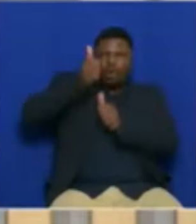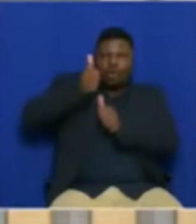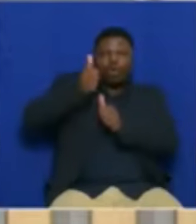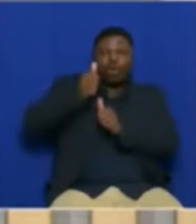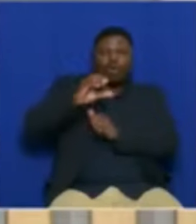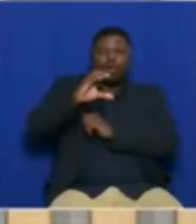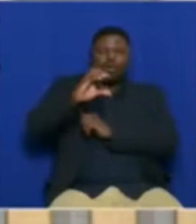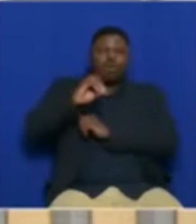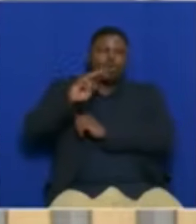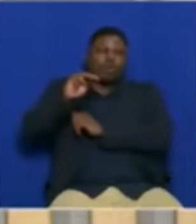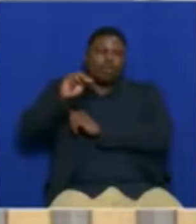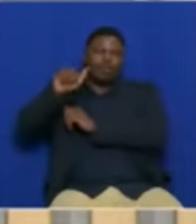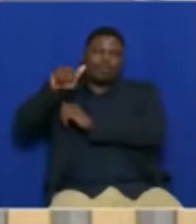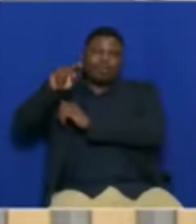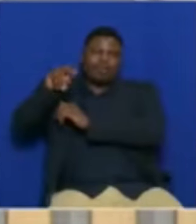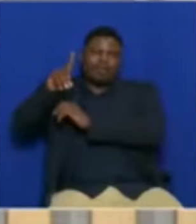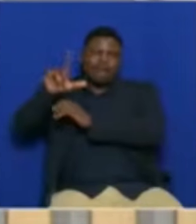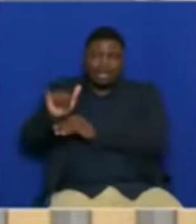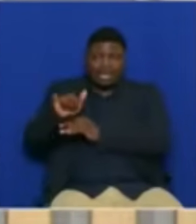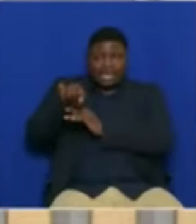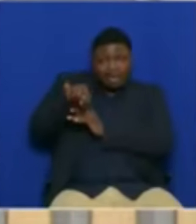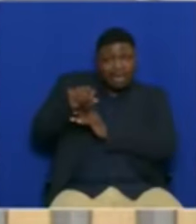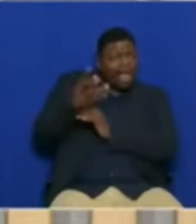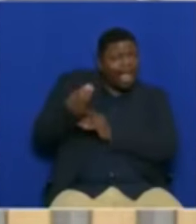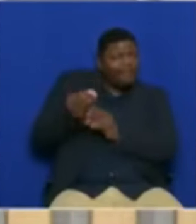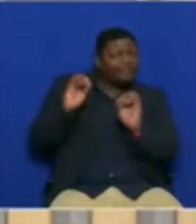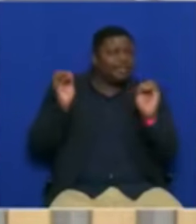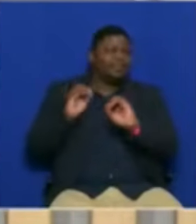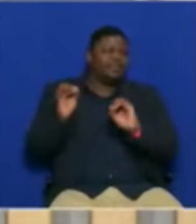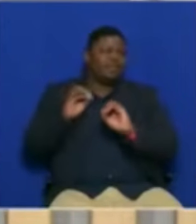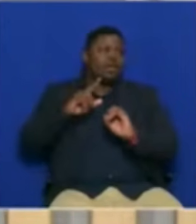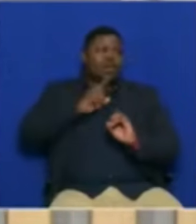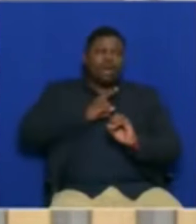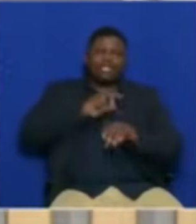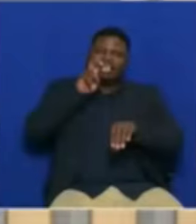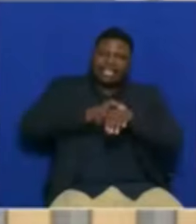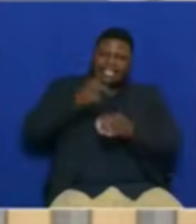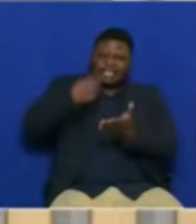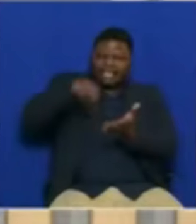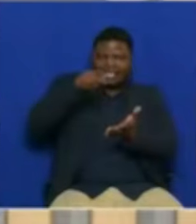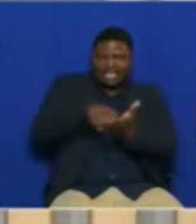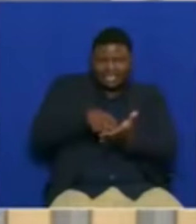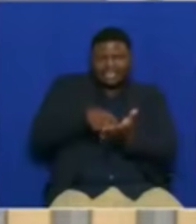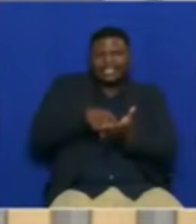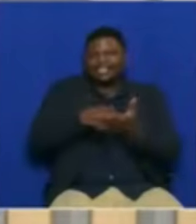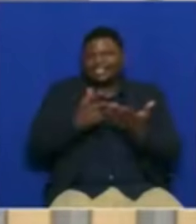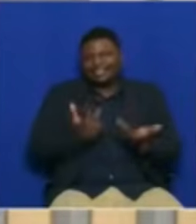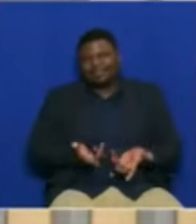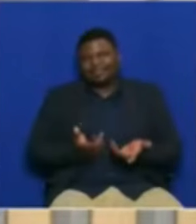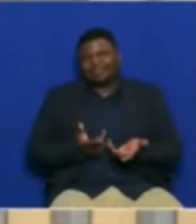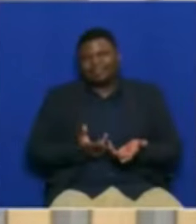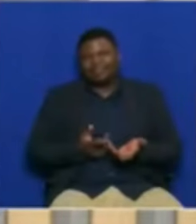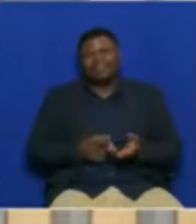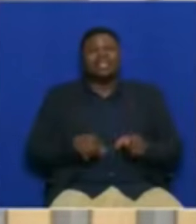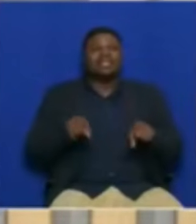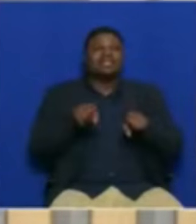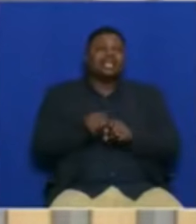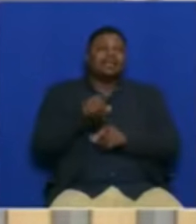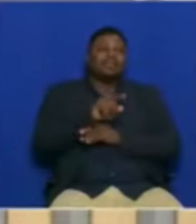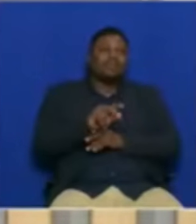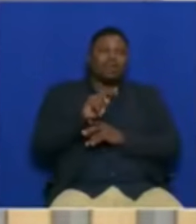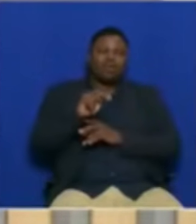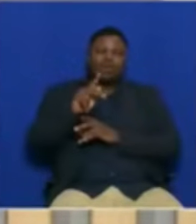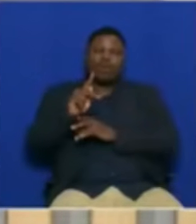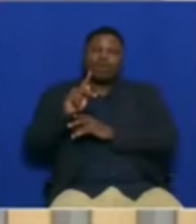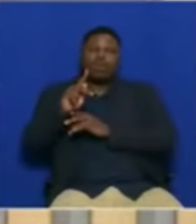captured. So the inquiry that deals with service providers, she